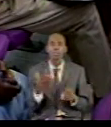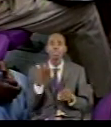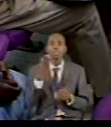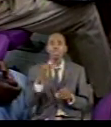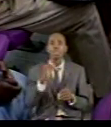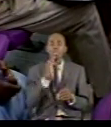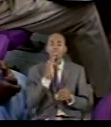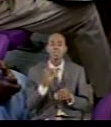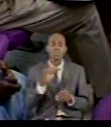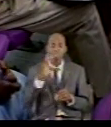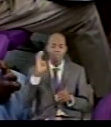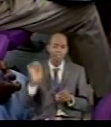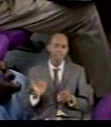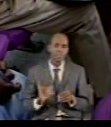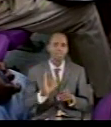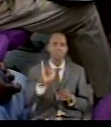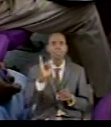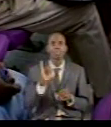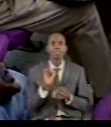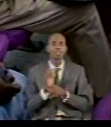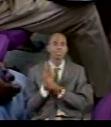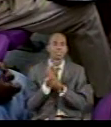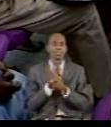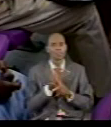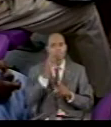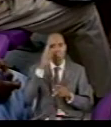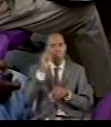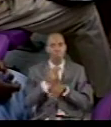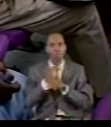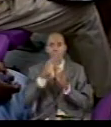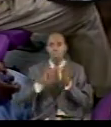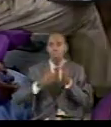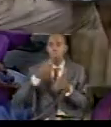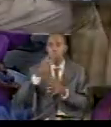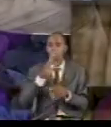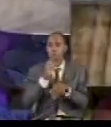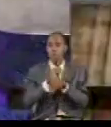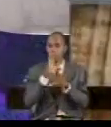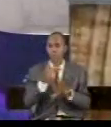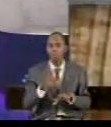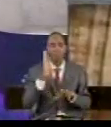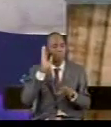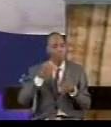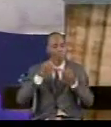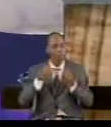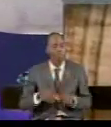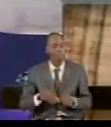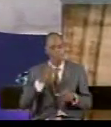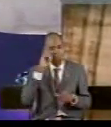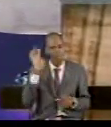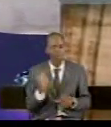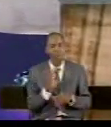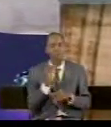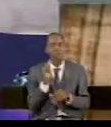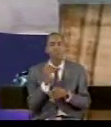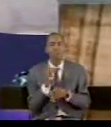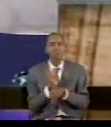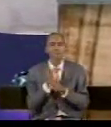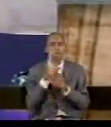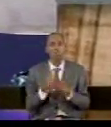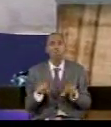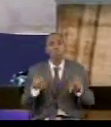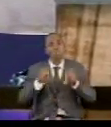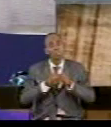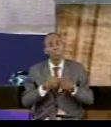for workers. Once you're a worker, you're always a worker. Even if you are turning the